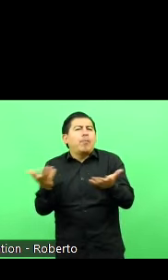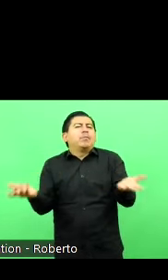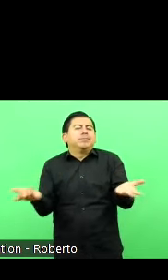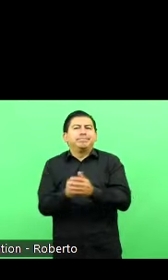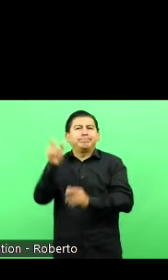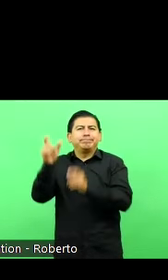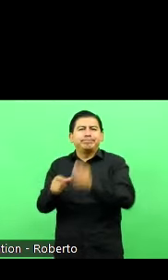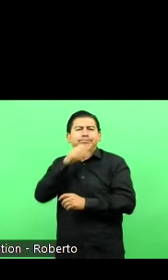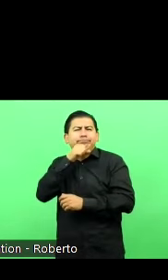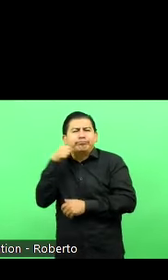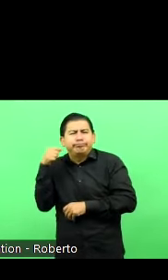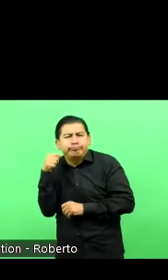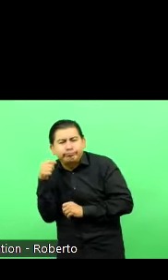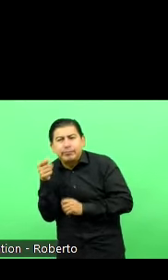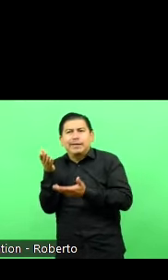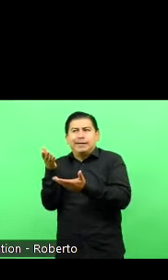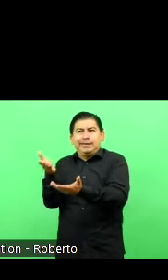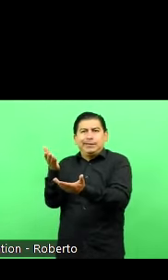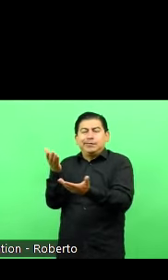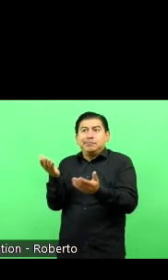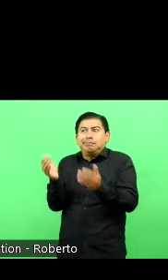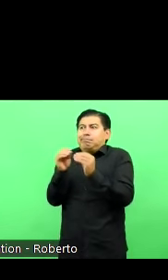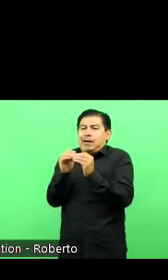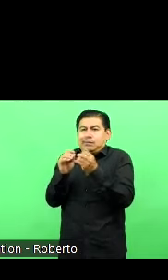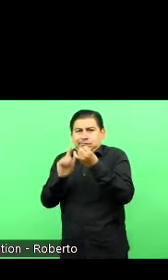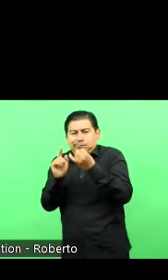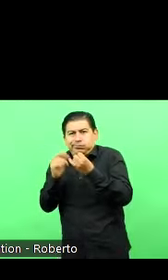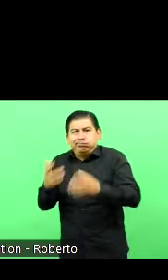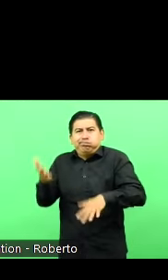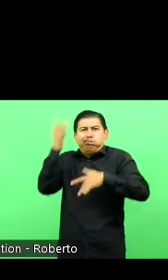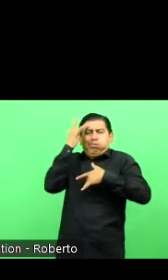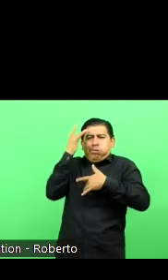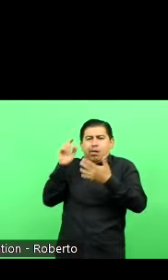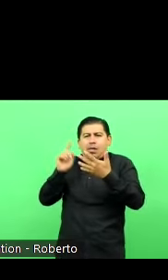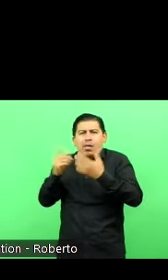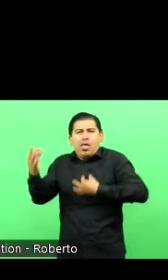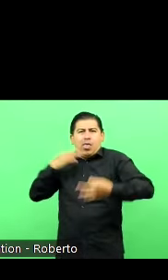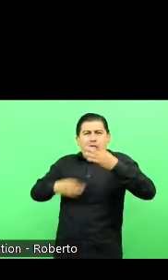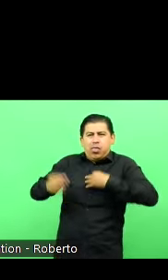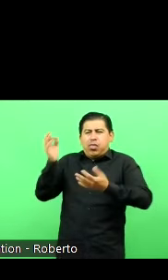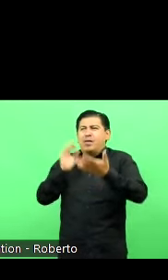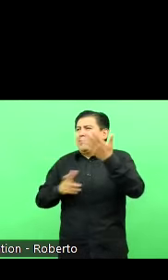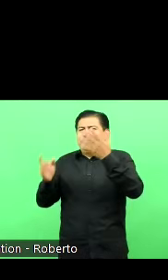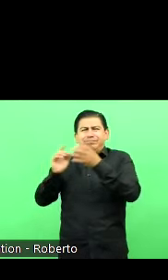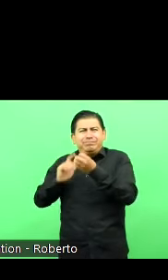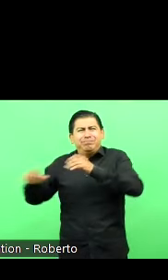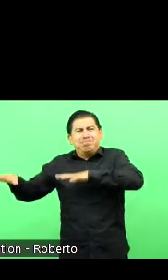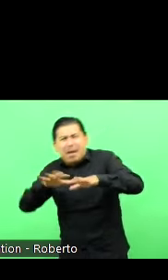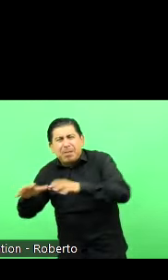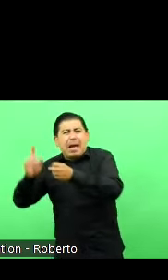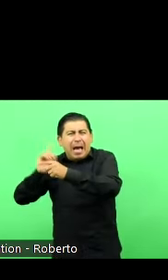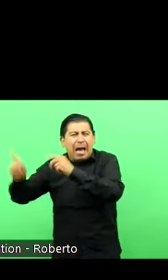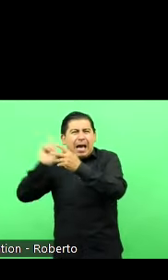factors extending well beyond the health sector. Older adults often face high risks due to chronic